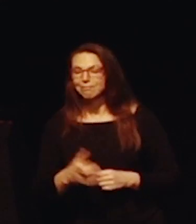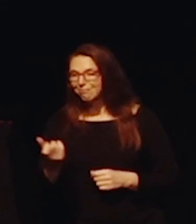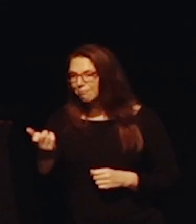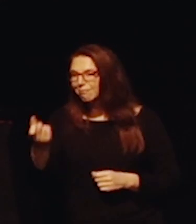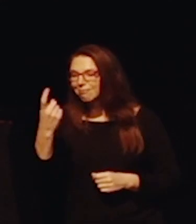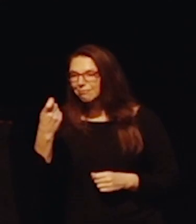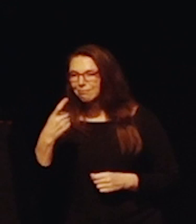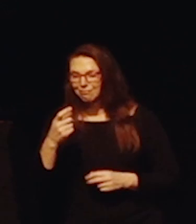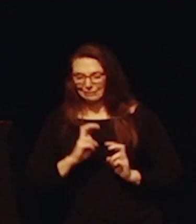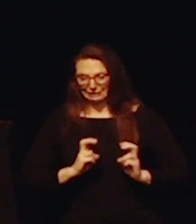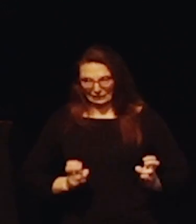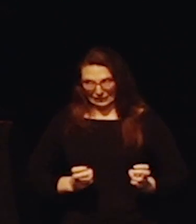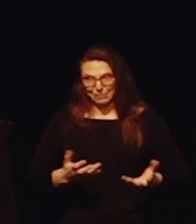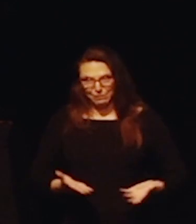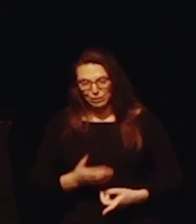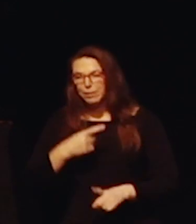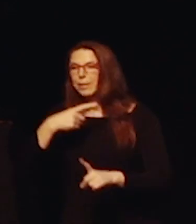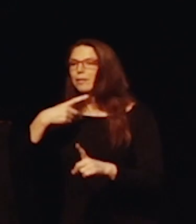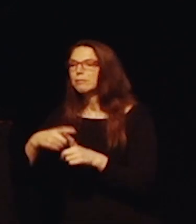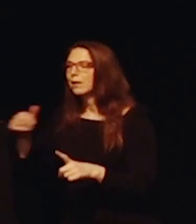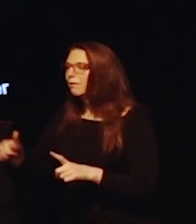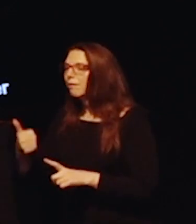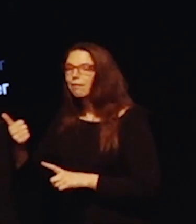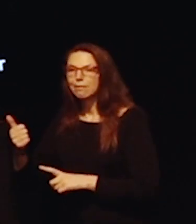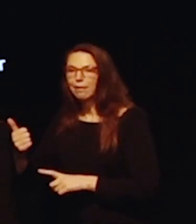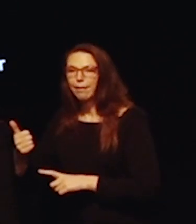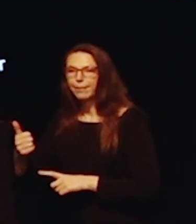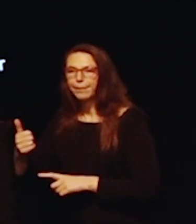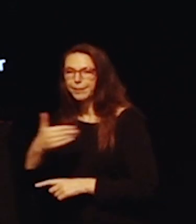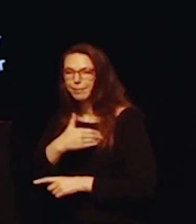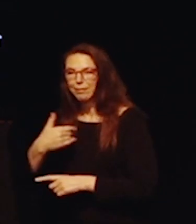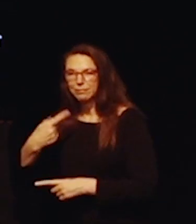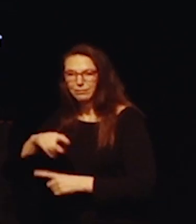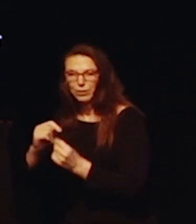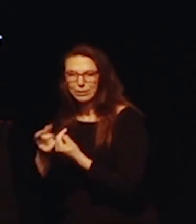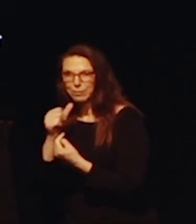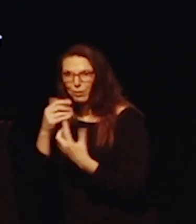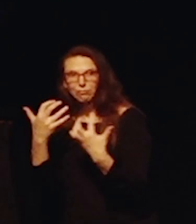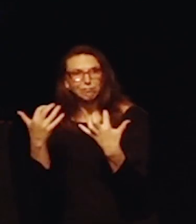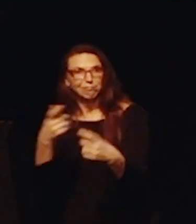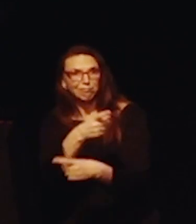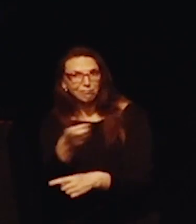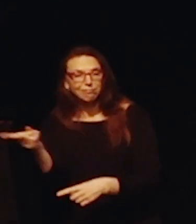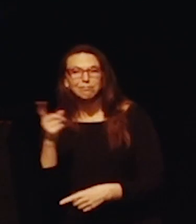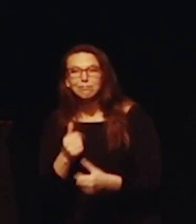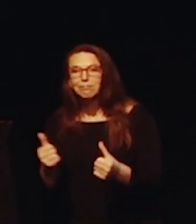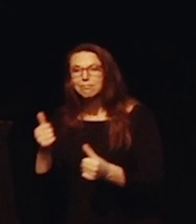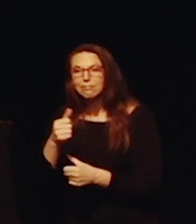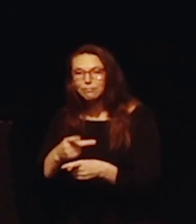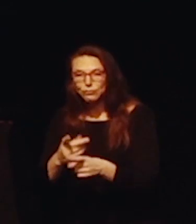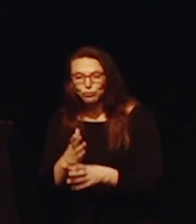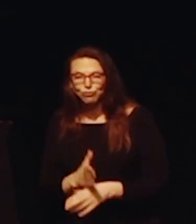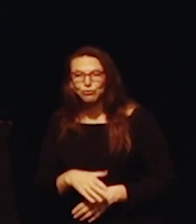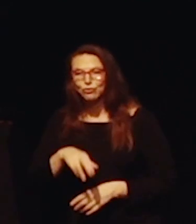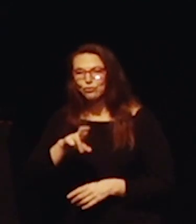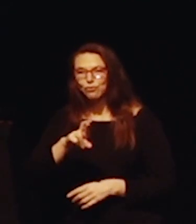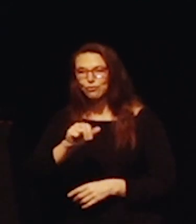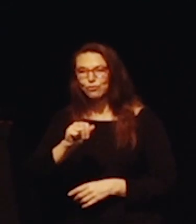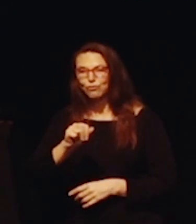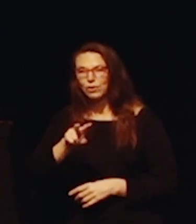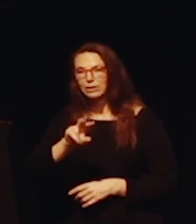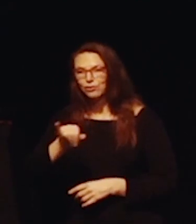We also want to acknowledge our other team members who might not be on the panel but are here in the audience. Executive producer